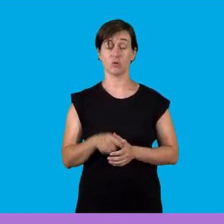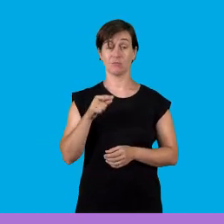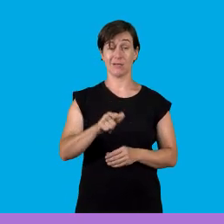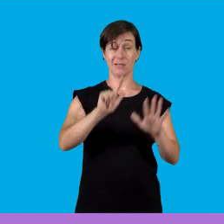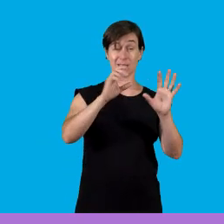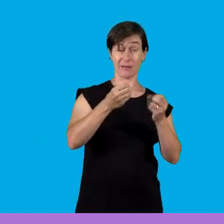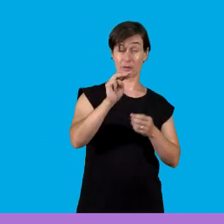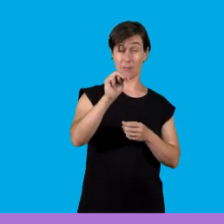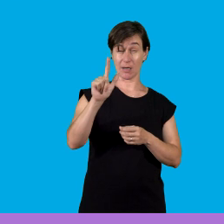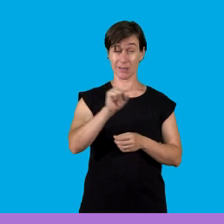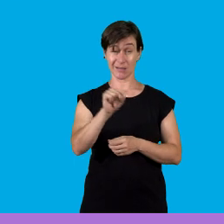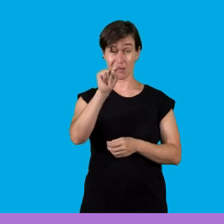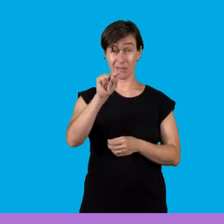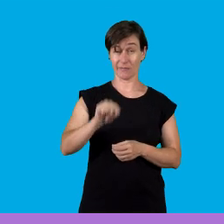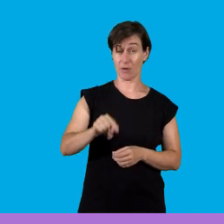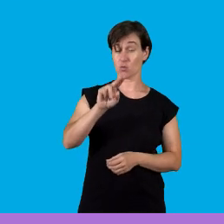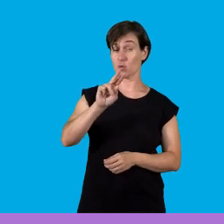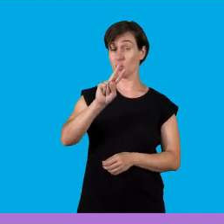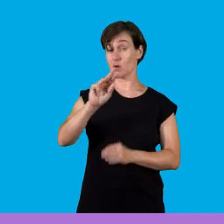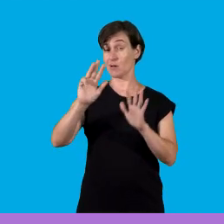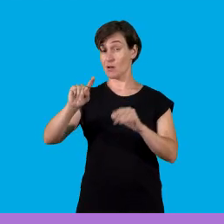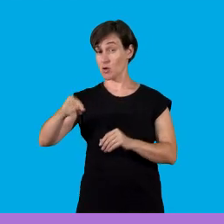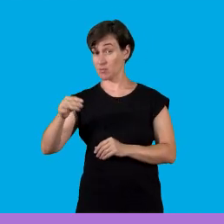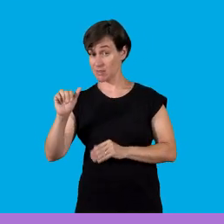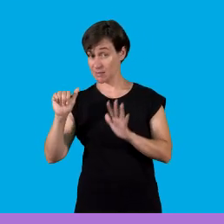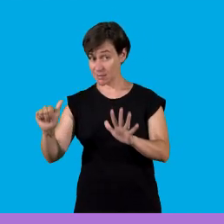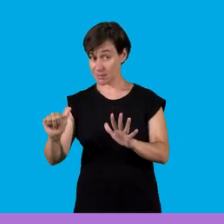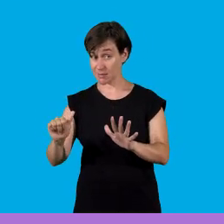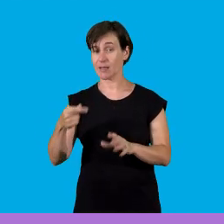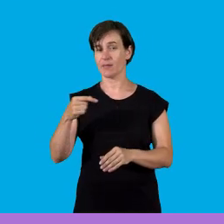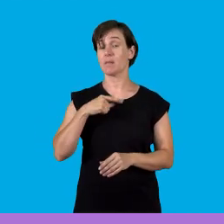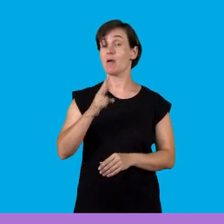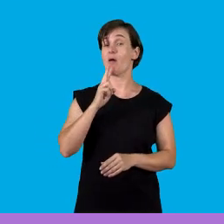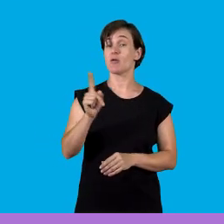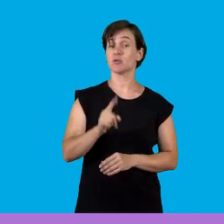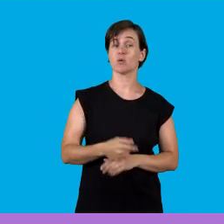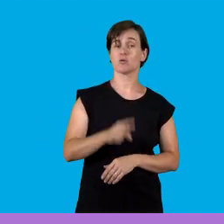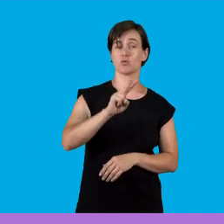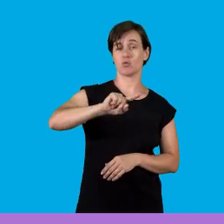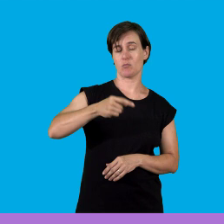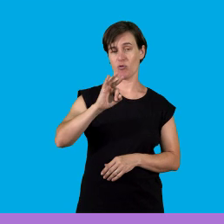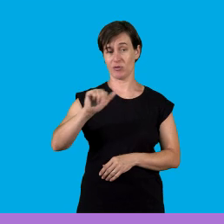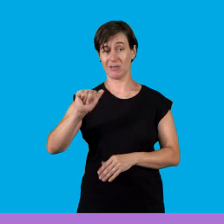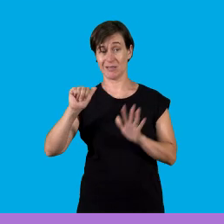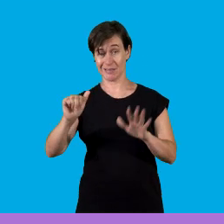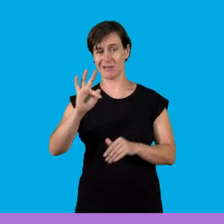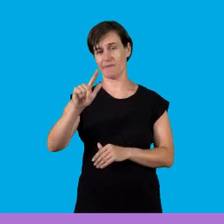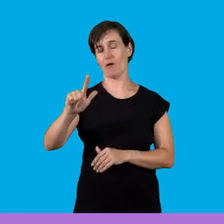my 70 milliliters, I divided here by this factor of 29.6, and then I ended up with an answer